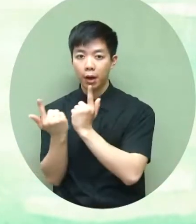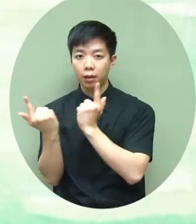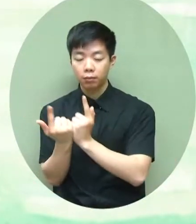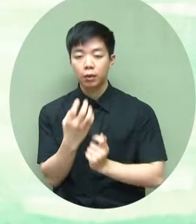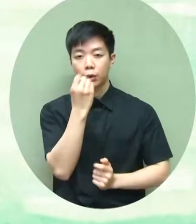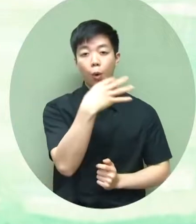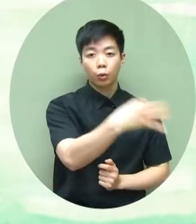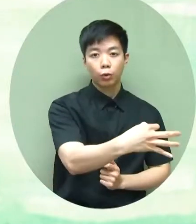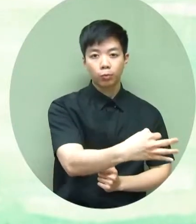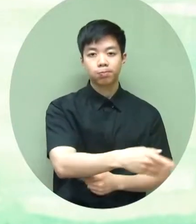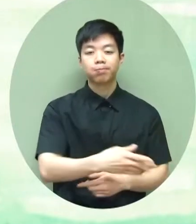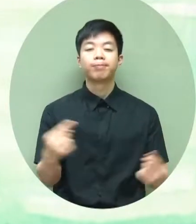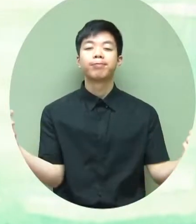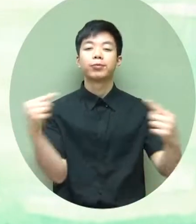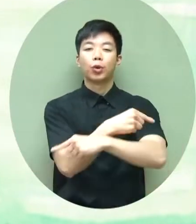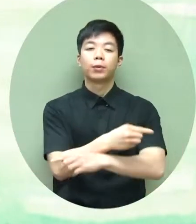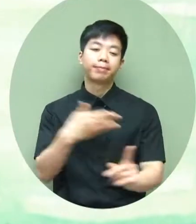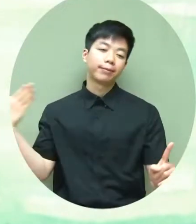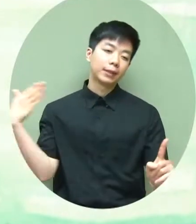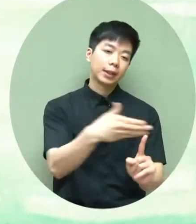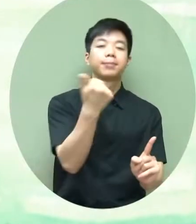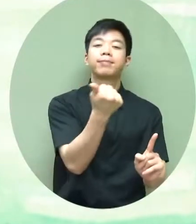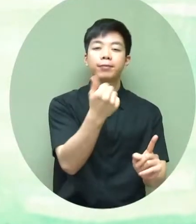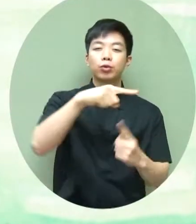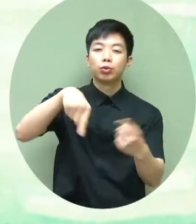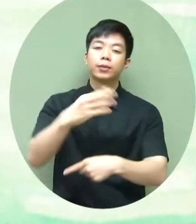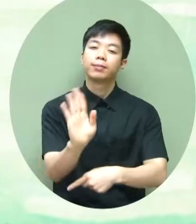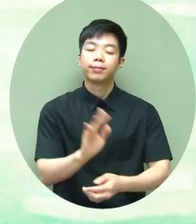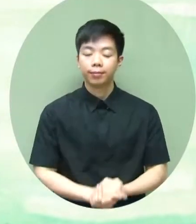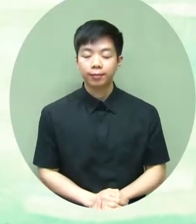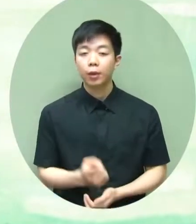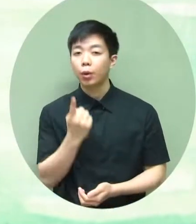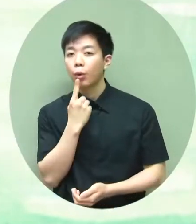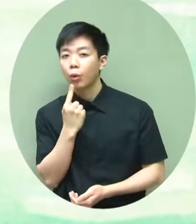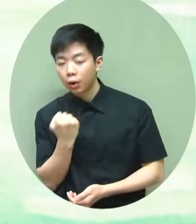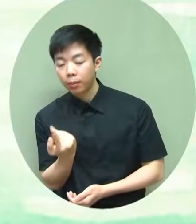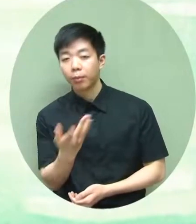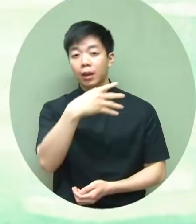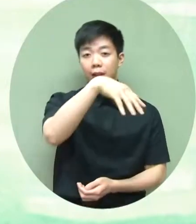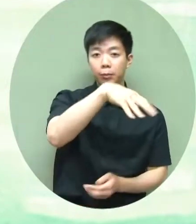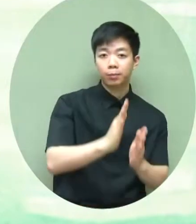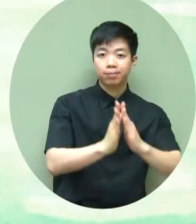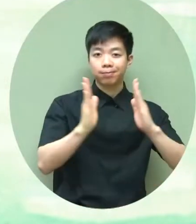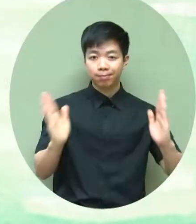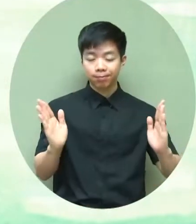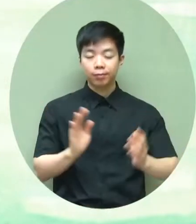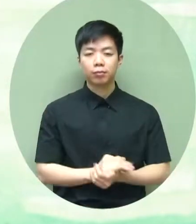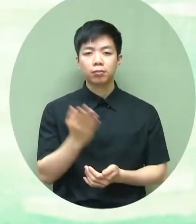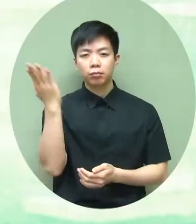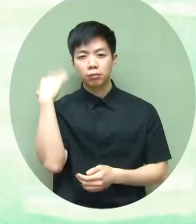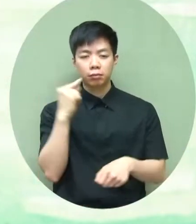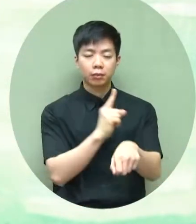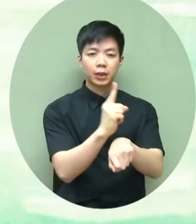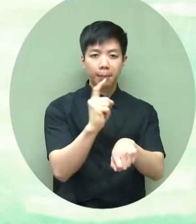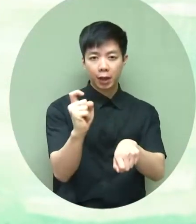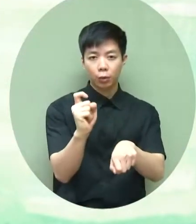public can travel from the northeastern part of the NT to the Hong Kong Island, and the